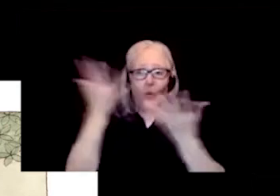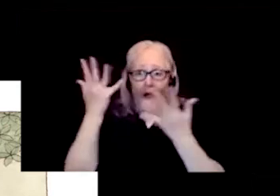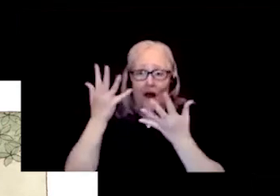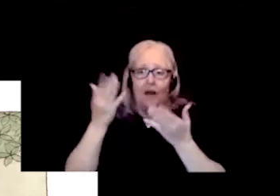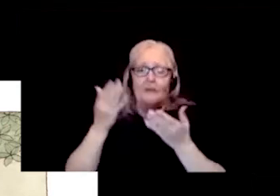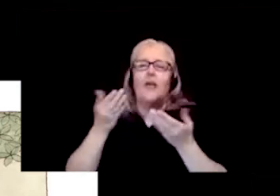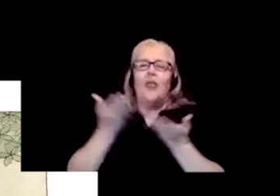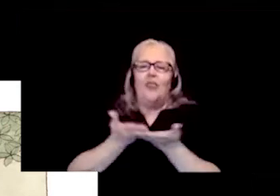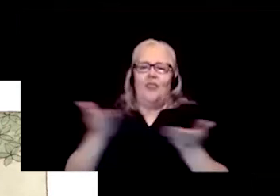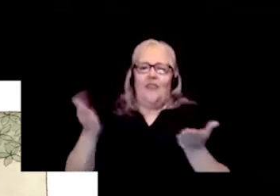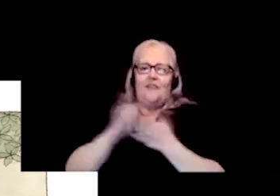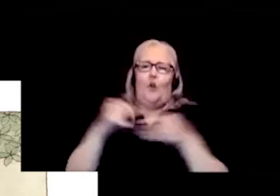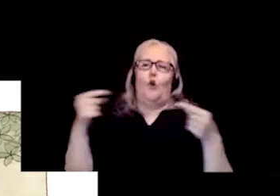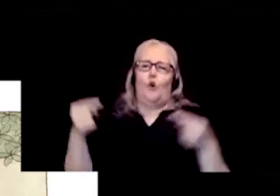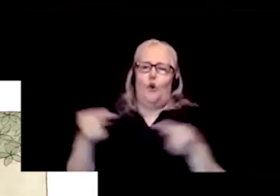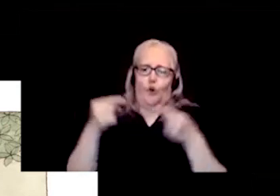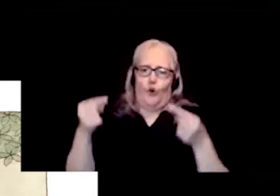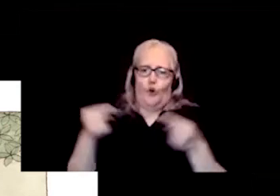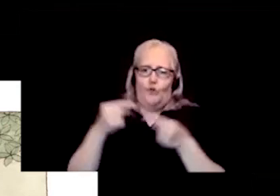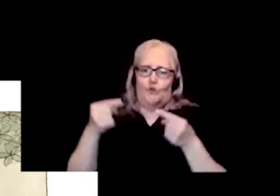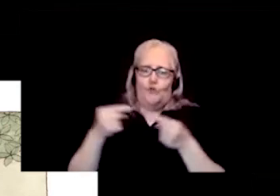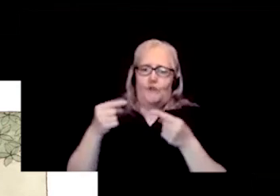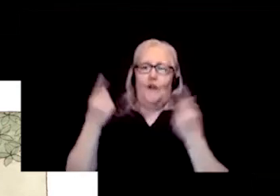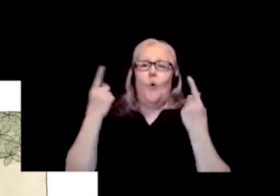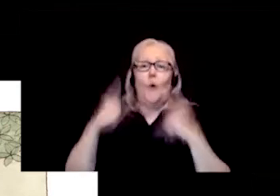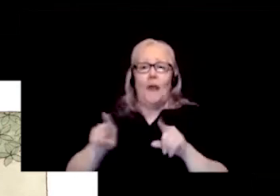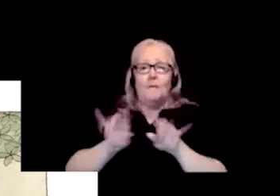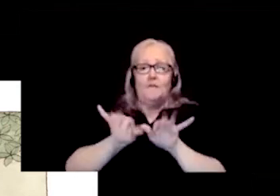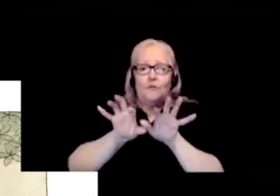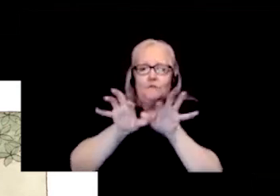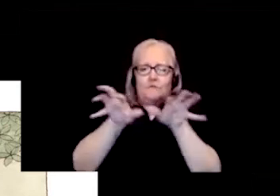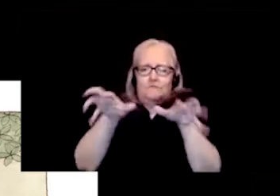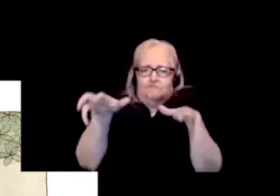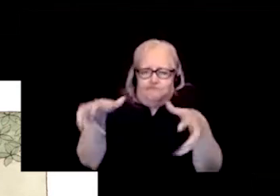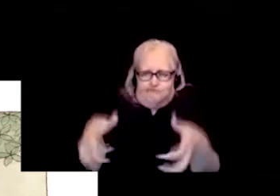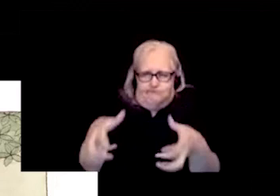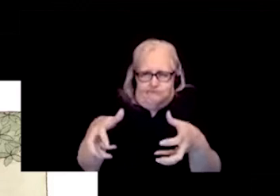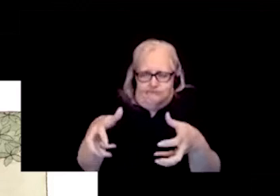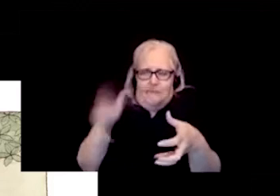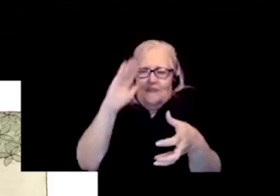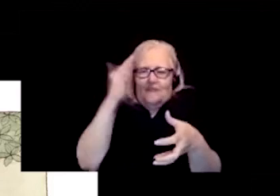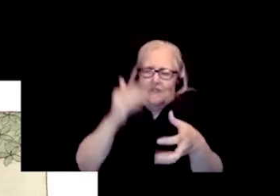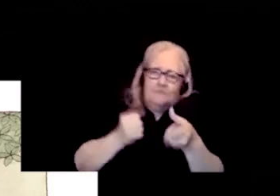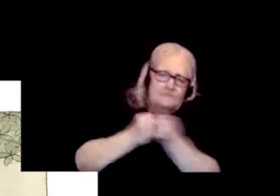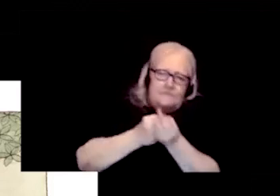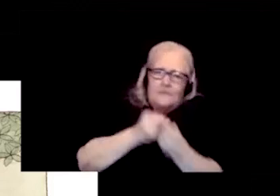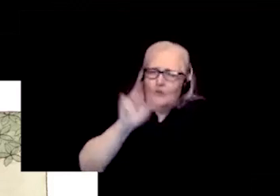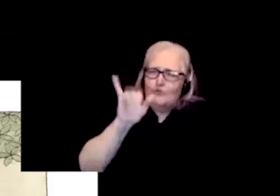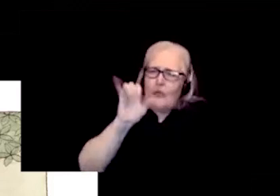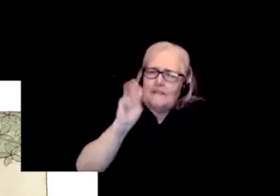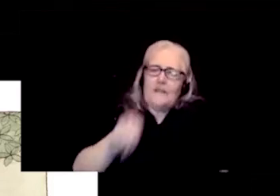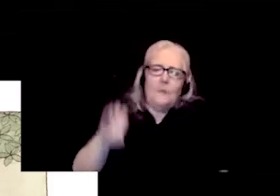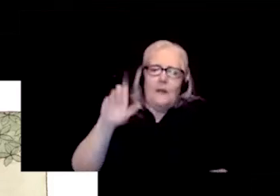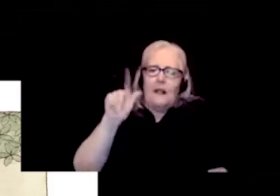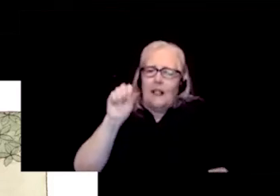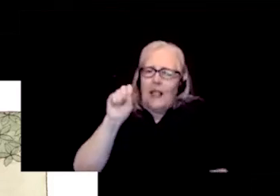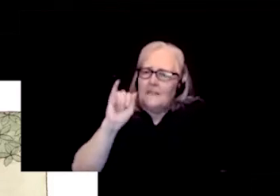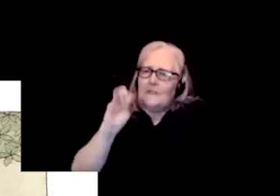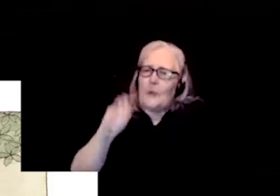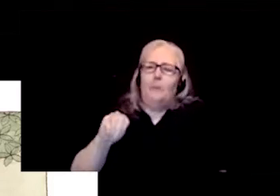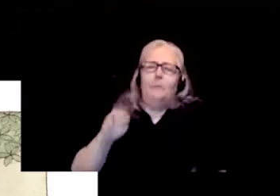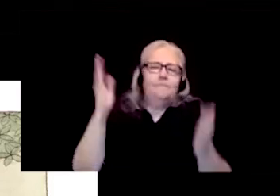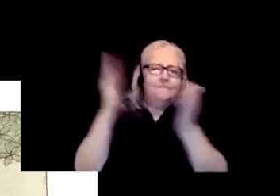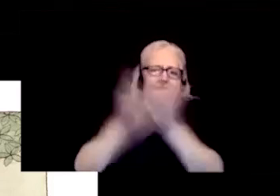These are the roots that are undergirded by racism, classism, sexism, homophobia, and many other